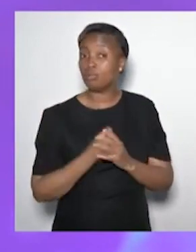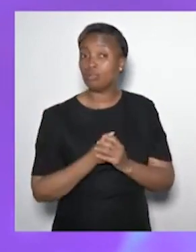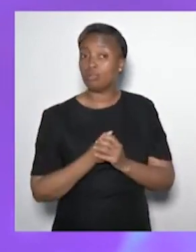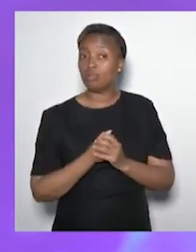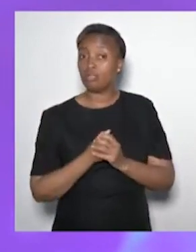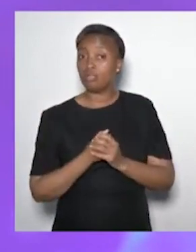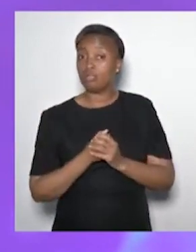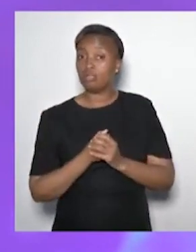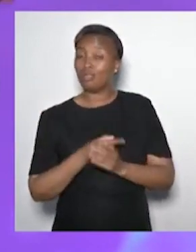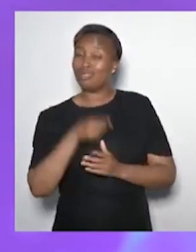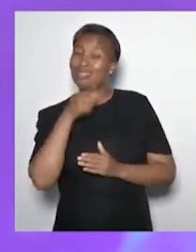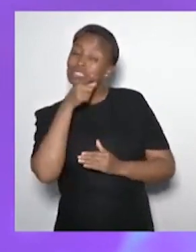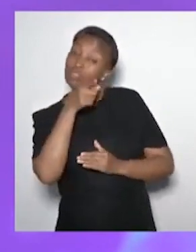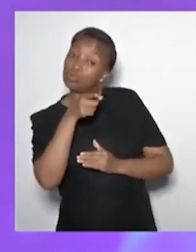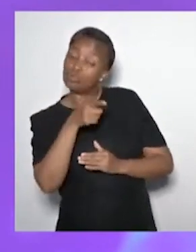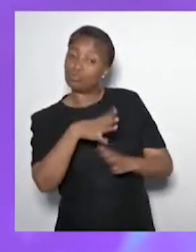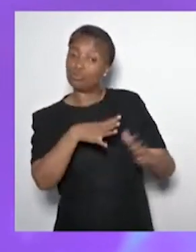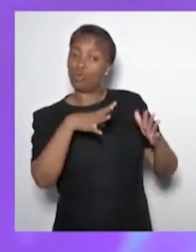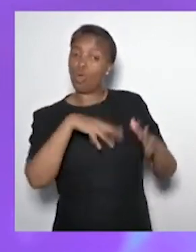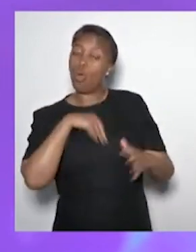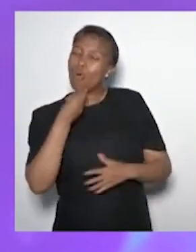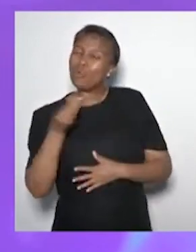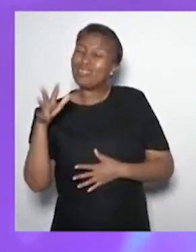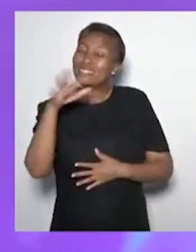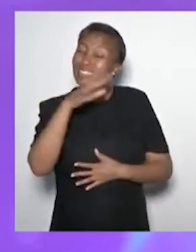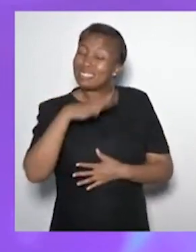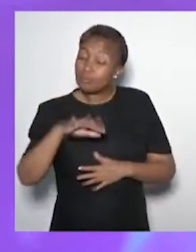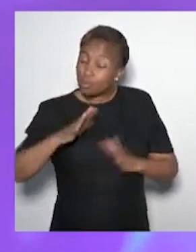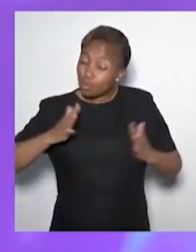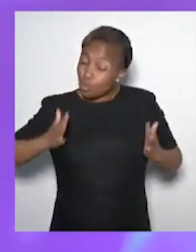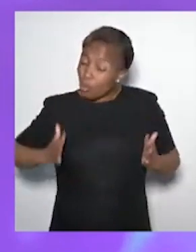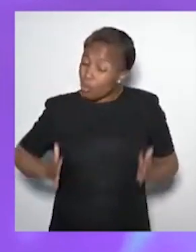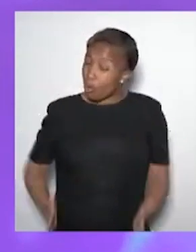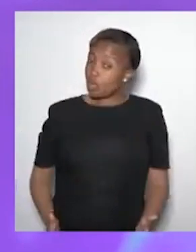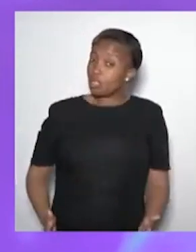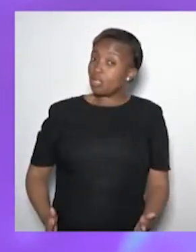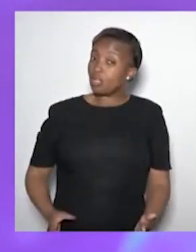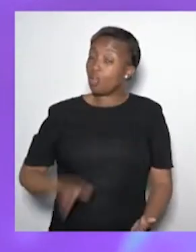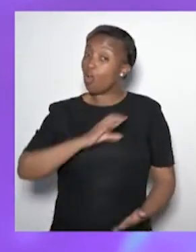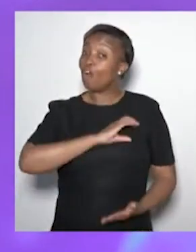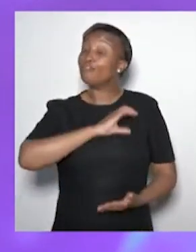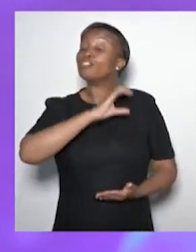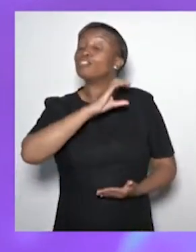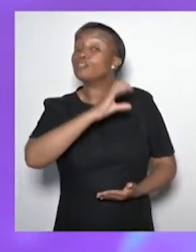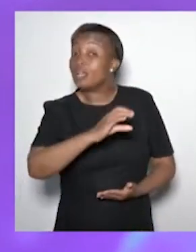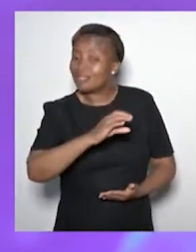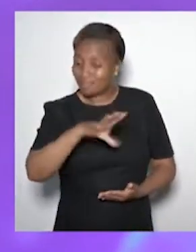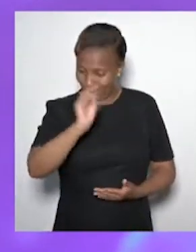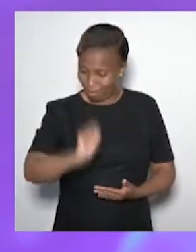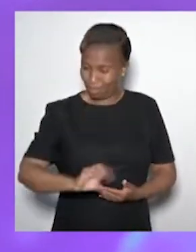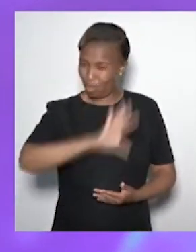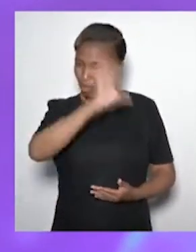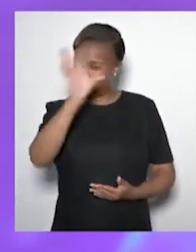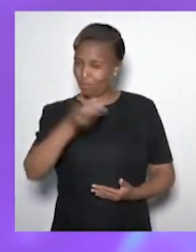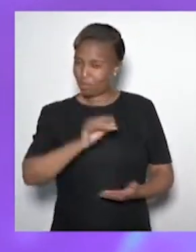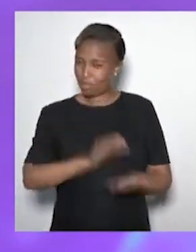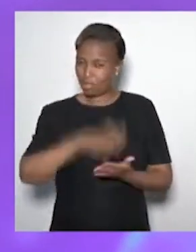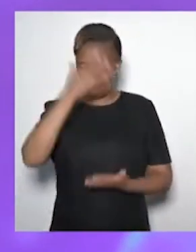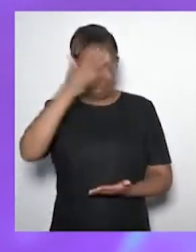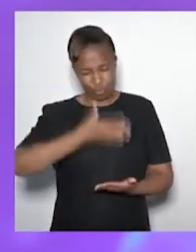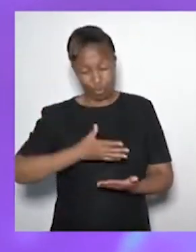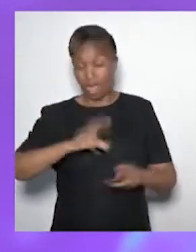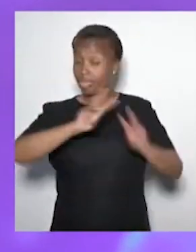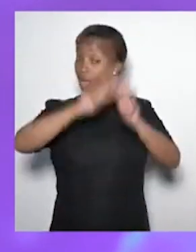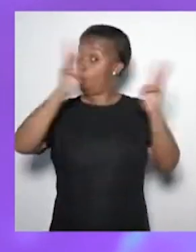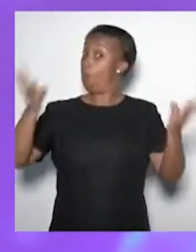to the Pentecostal body of Christ in South Africa, Africa, and